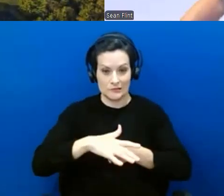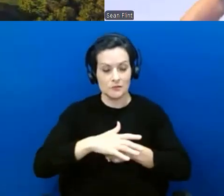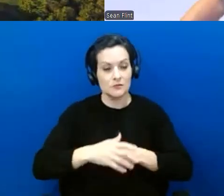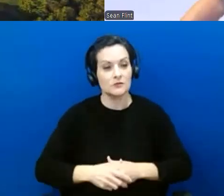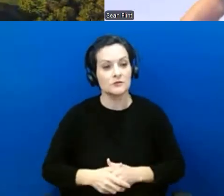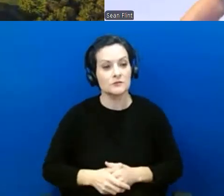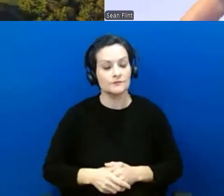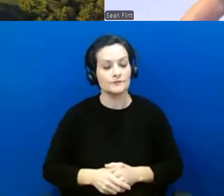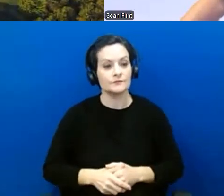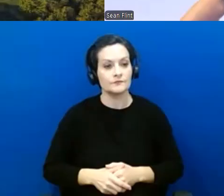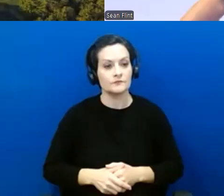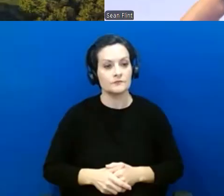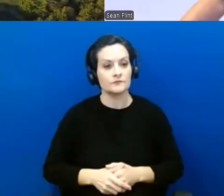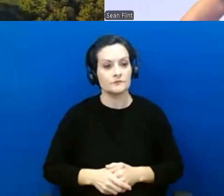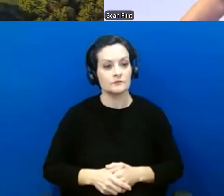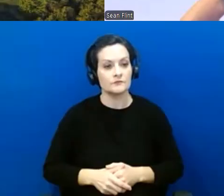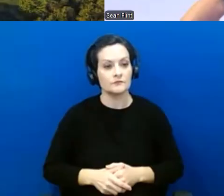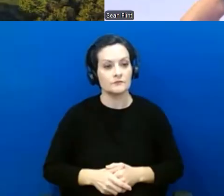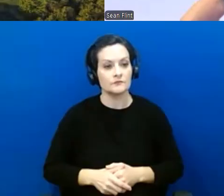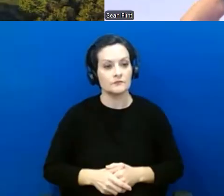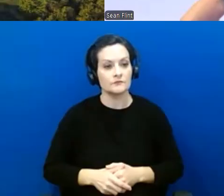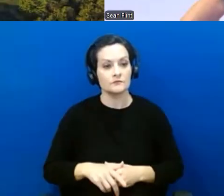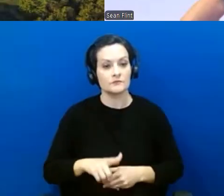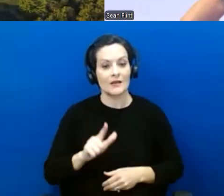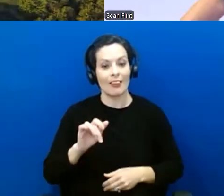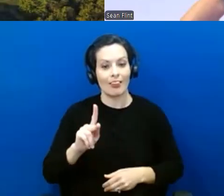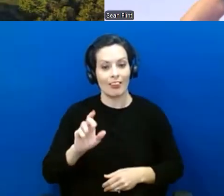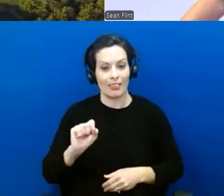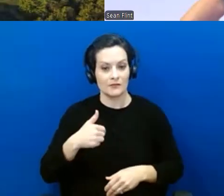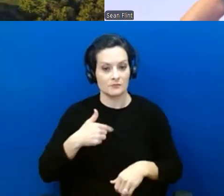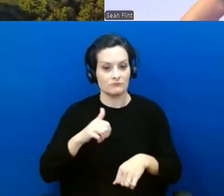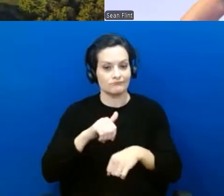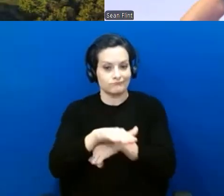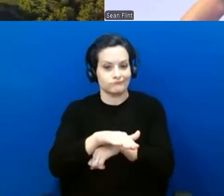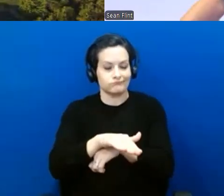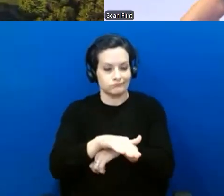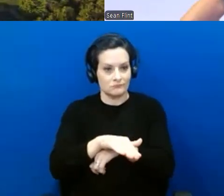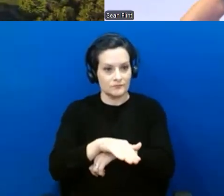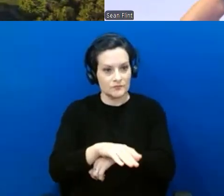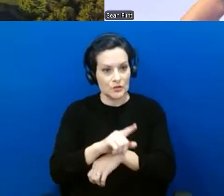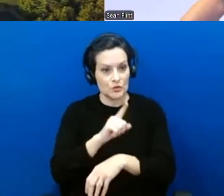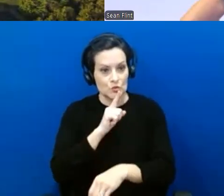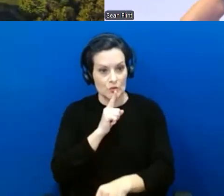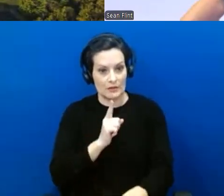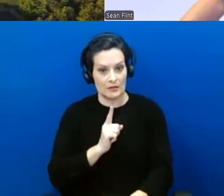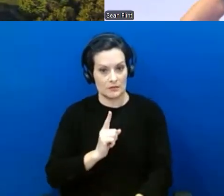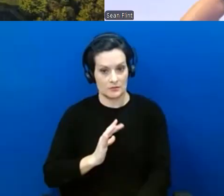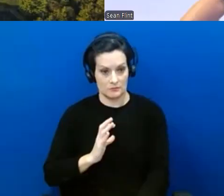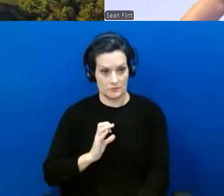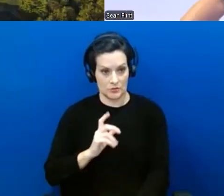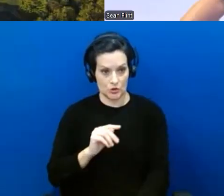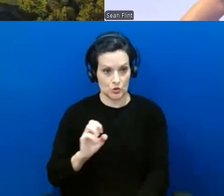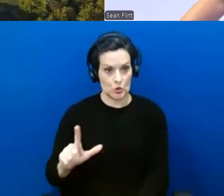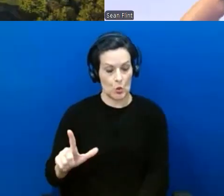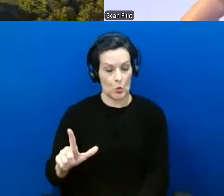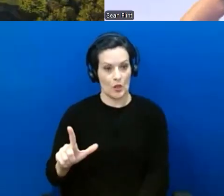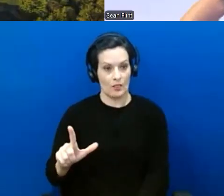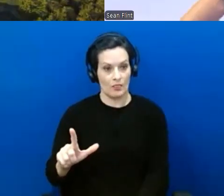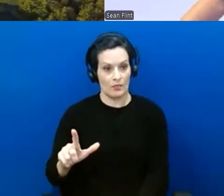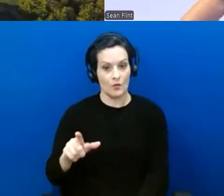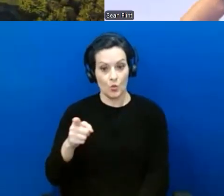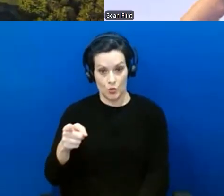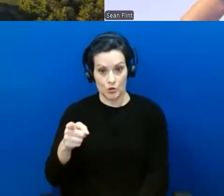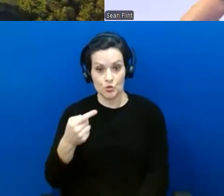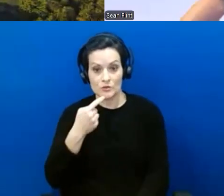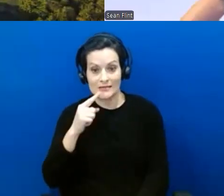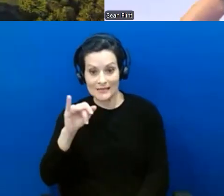send links, and I think I won't go over it, but it's basically like this amazing tool that does what you're talking about, Jeff.